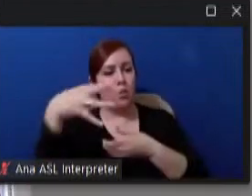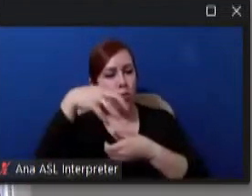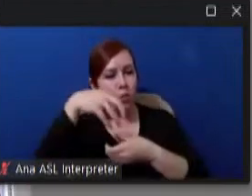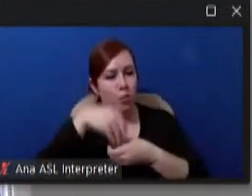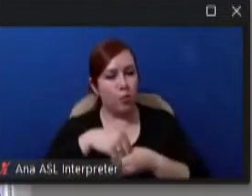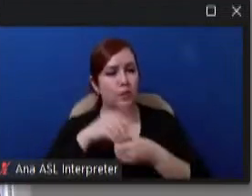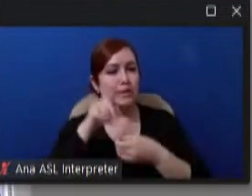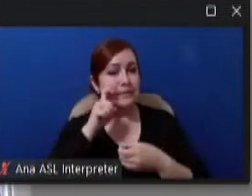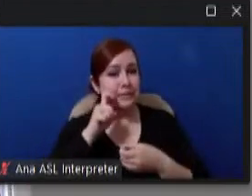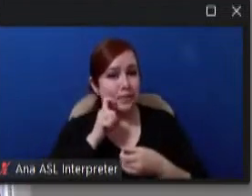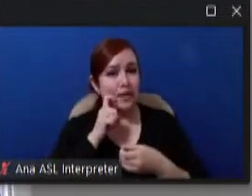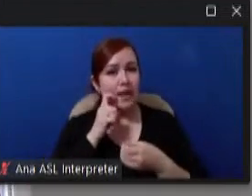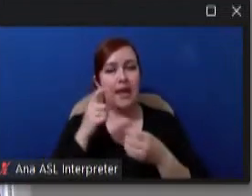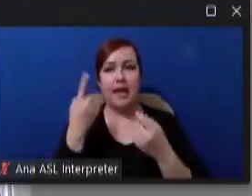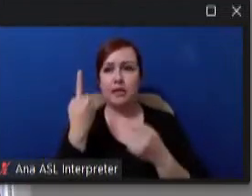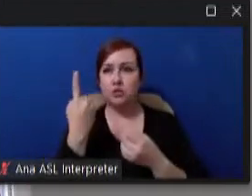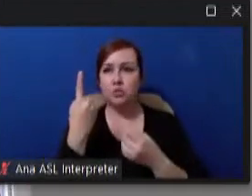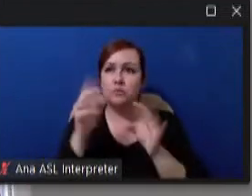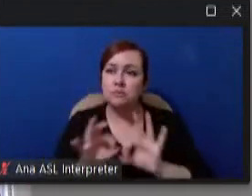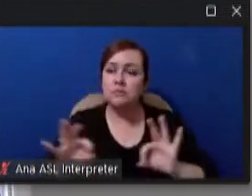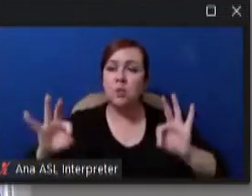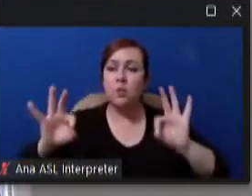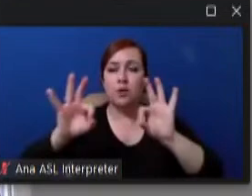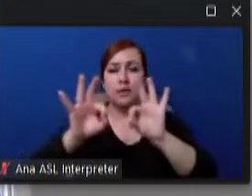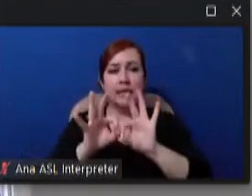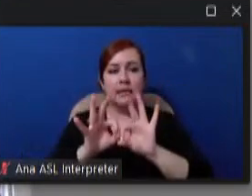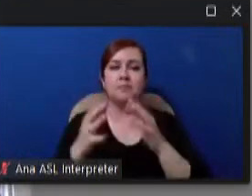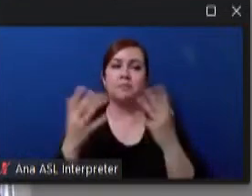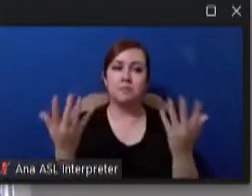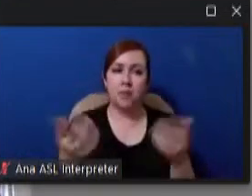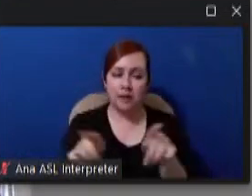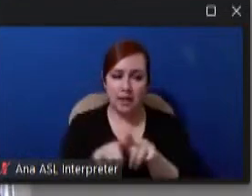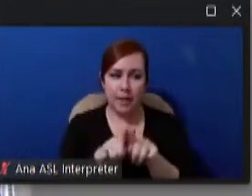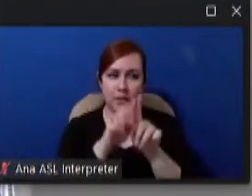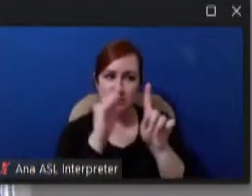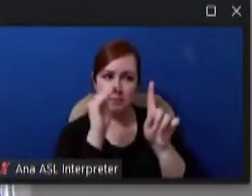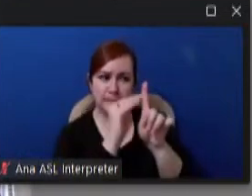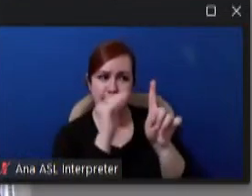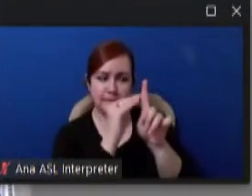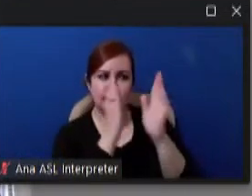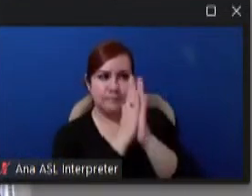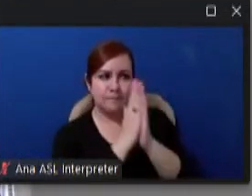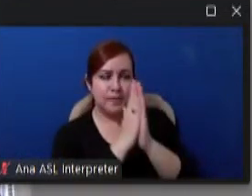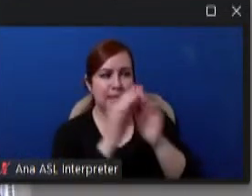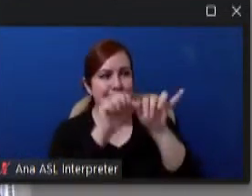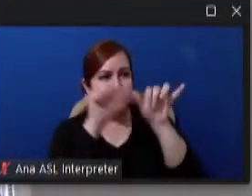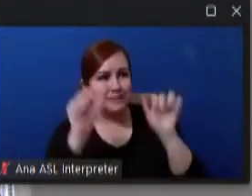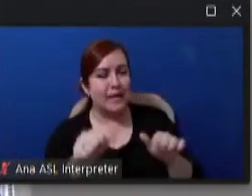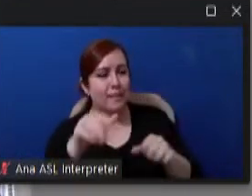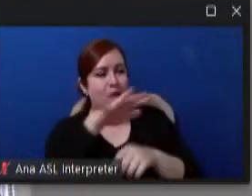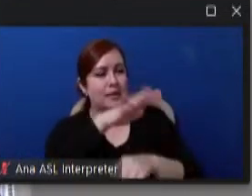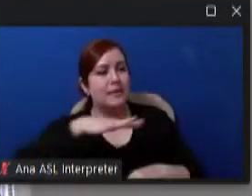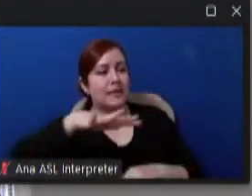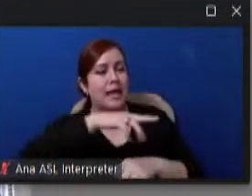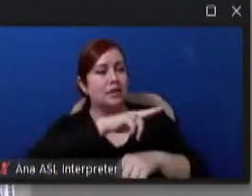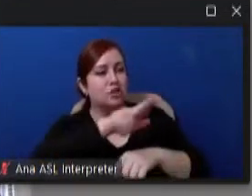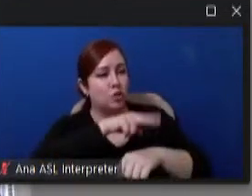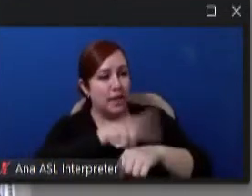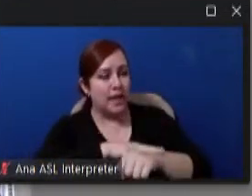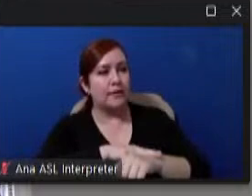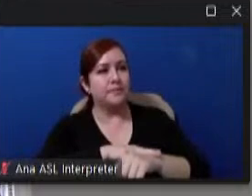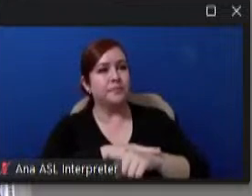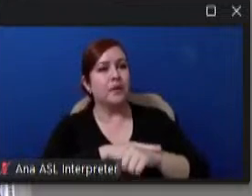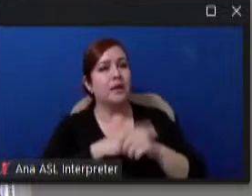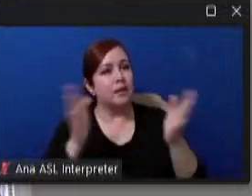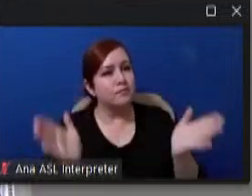sex education, they are a key actor. We also urge the national system on